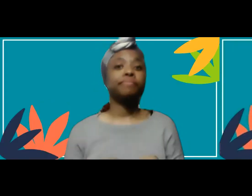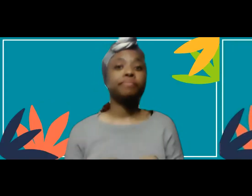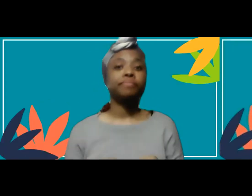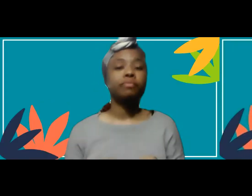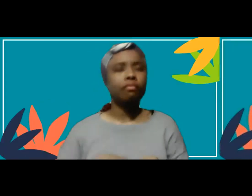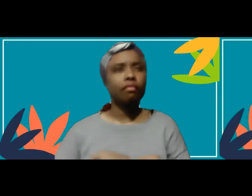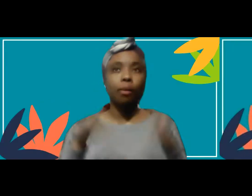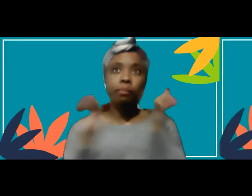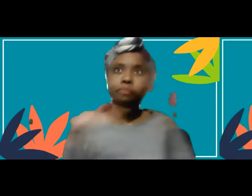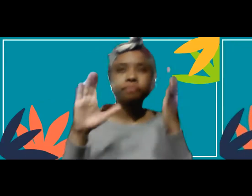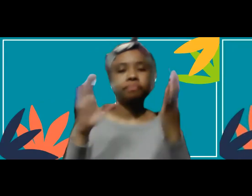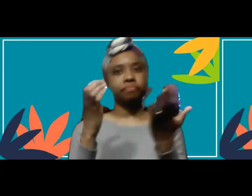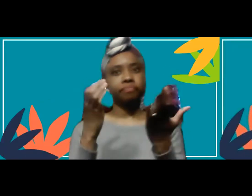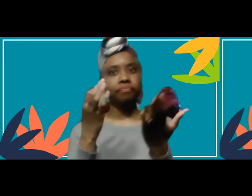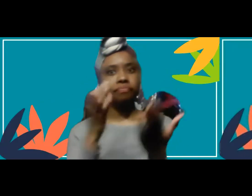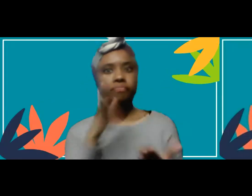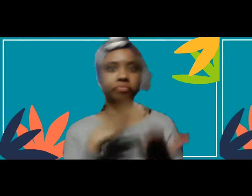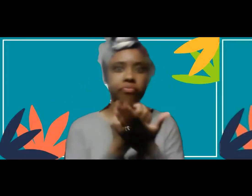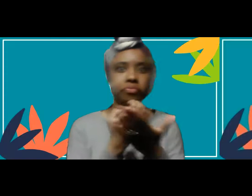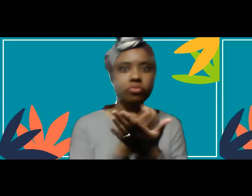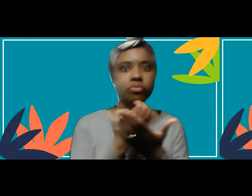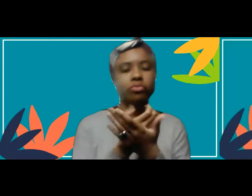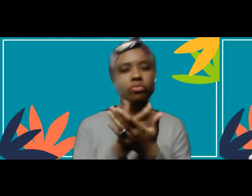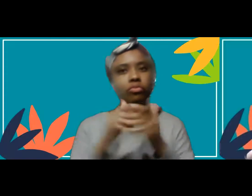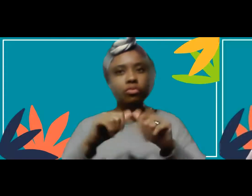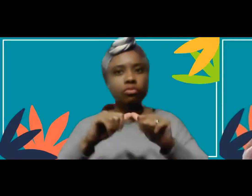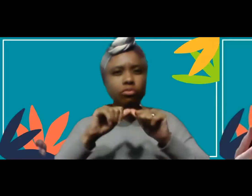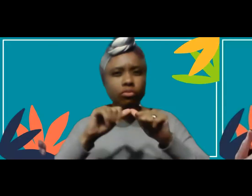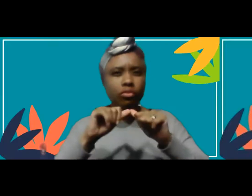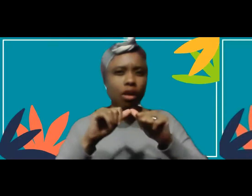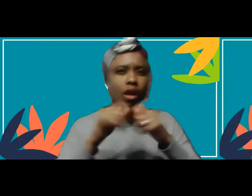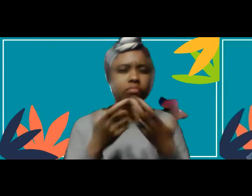feminist economy, it's very much in keeping with the